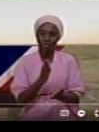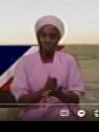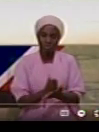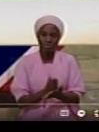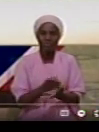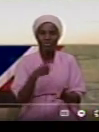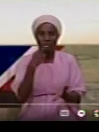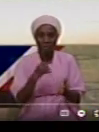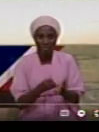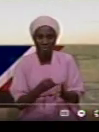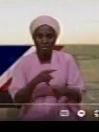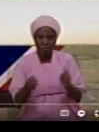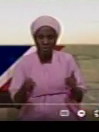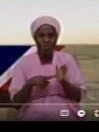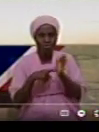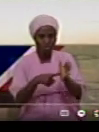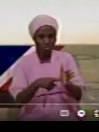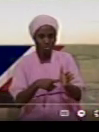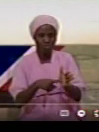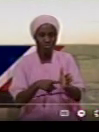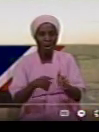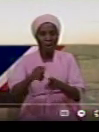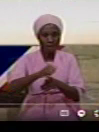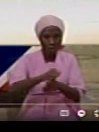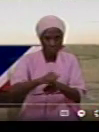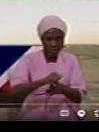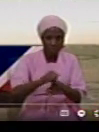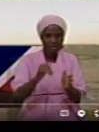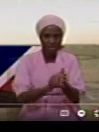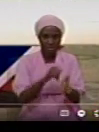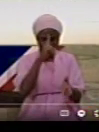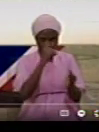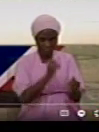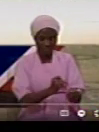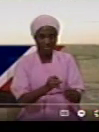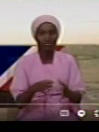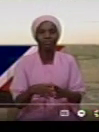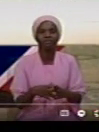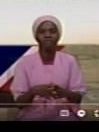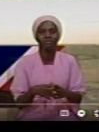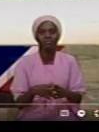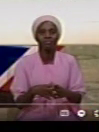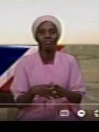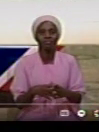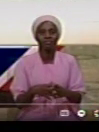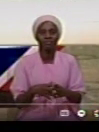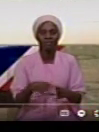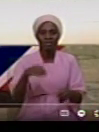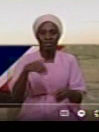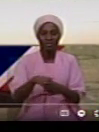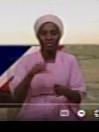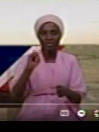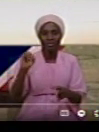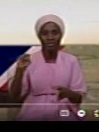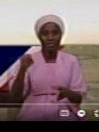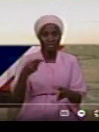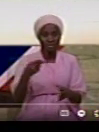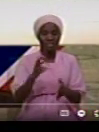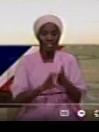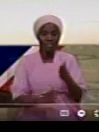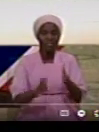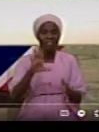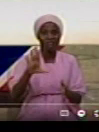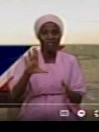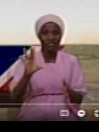faith. Demonstrate that faith. We're looking at Isaiah chapter 58, verse 1.